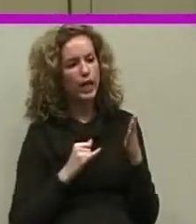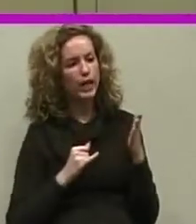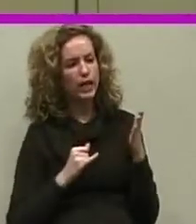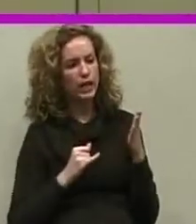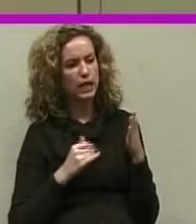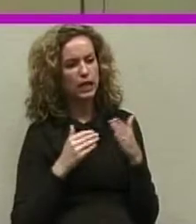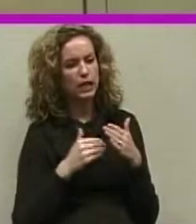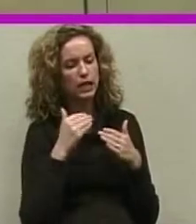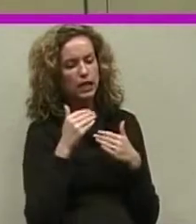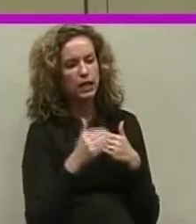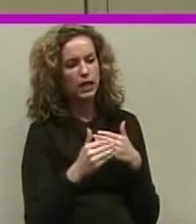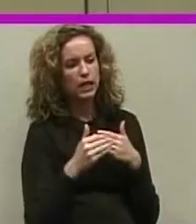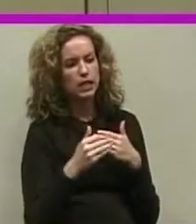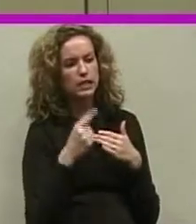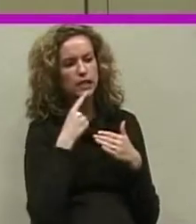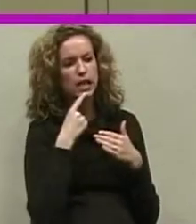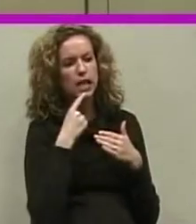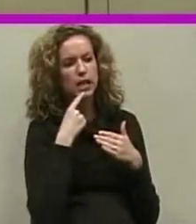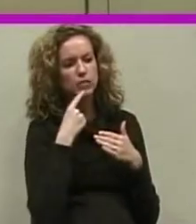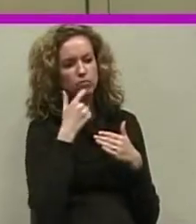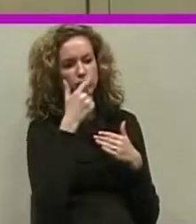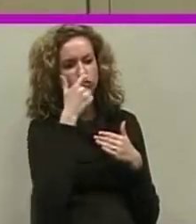We watched for 30 minutes.